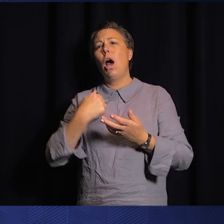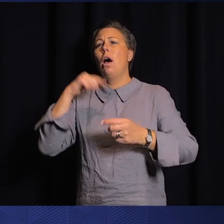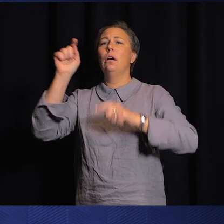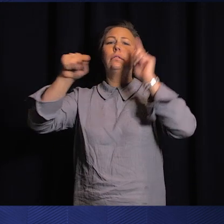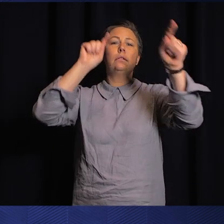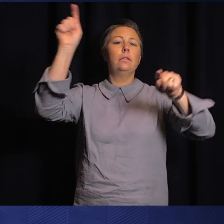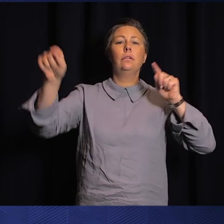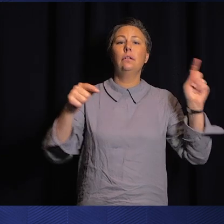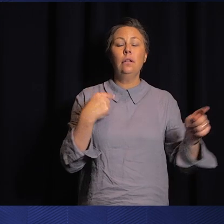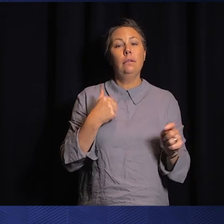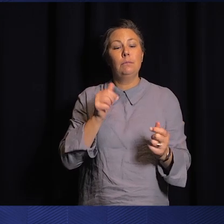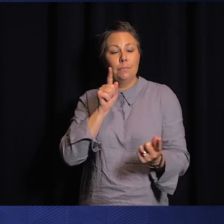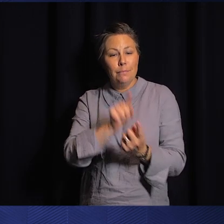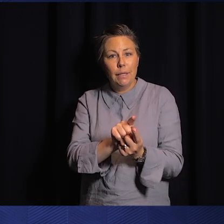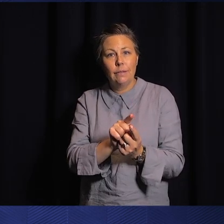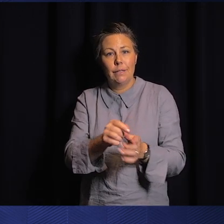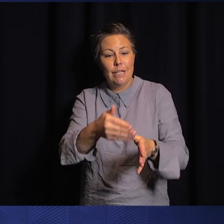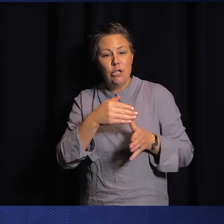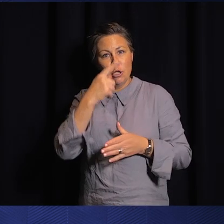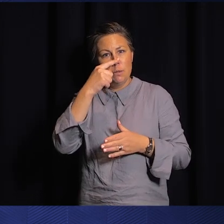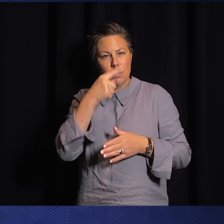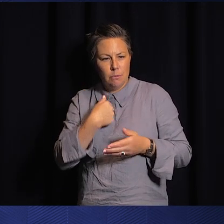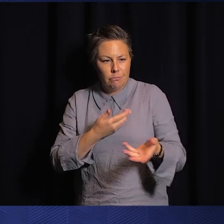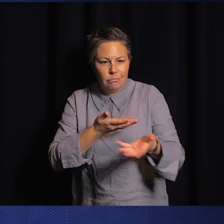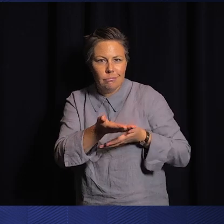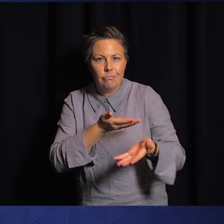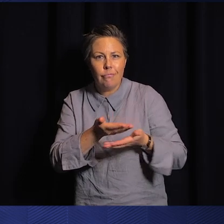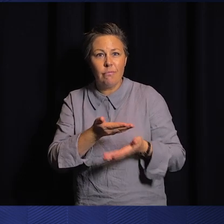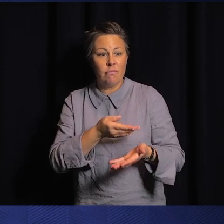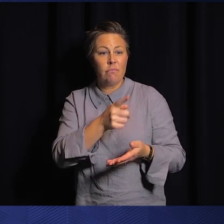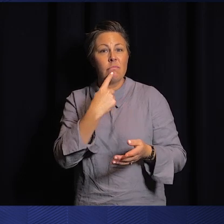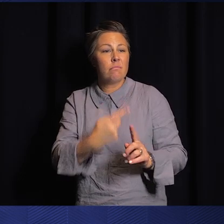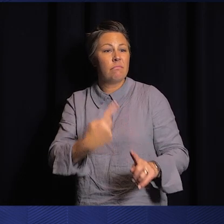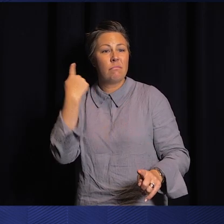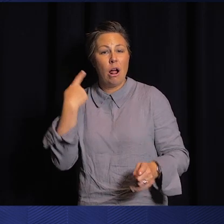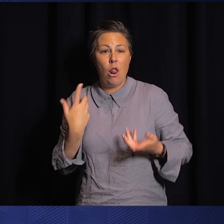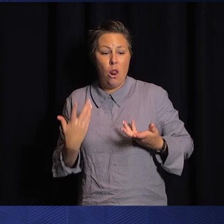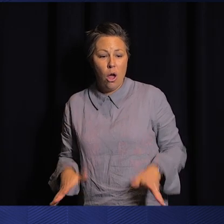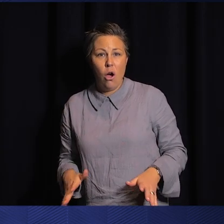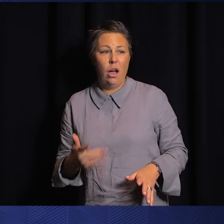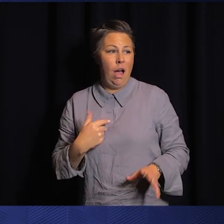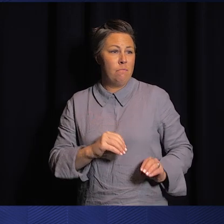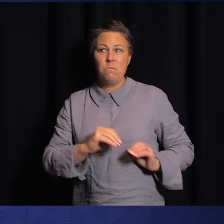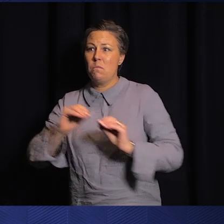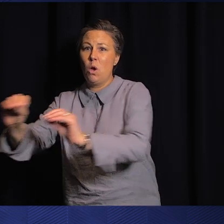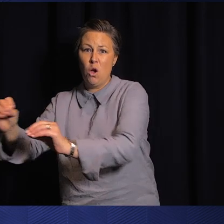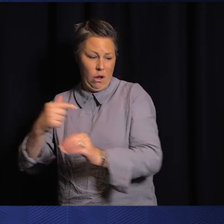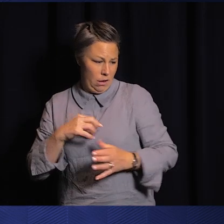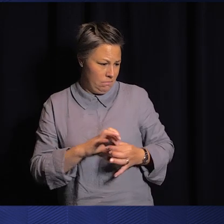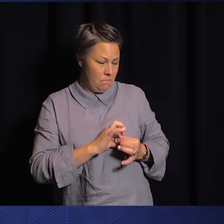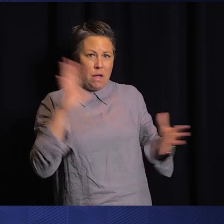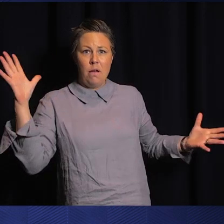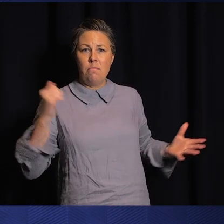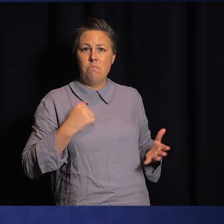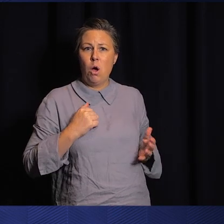been able to speak about to indigenous peoples who have lost their lands because of displacement, either